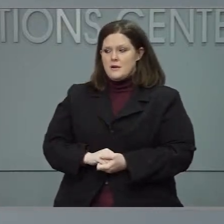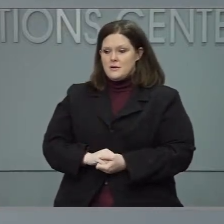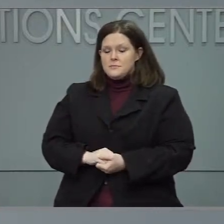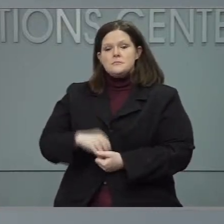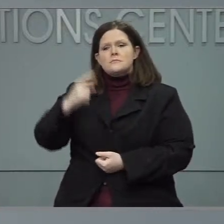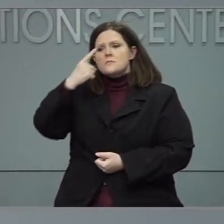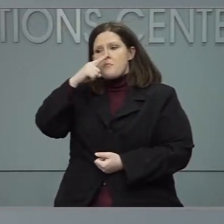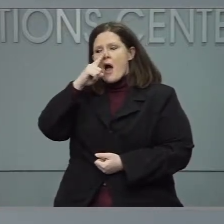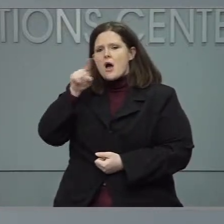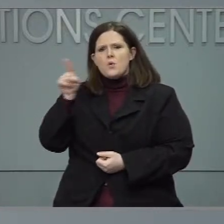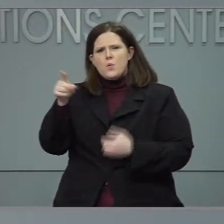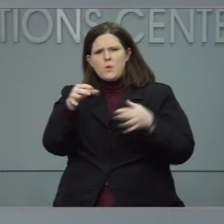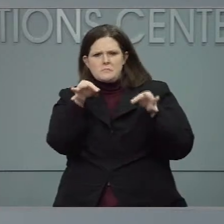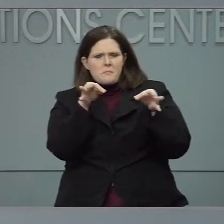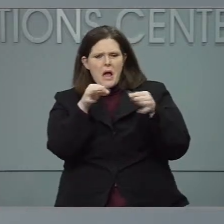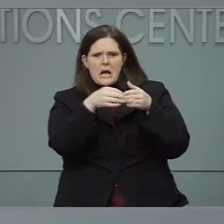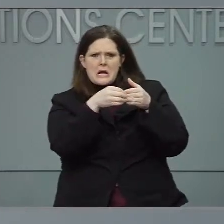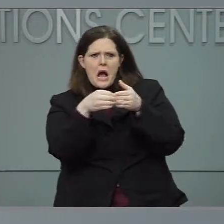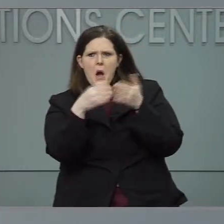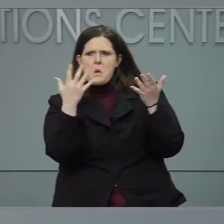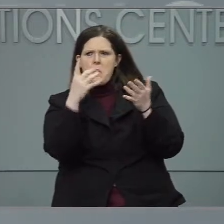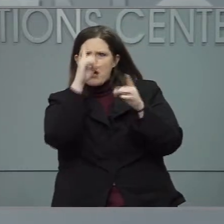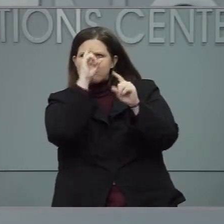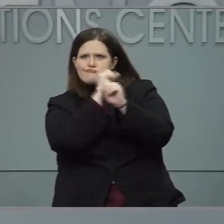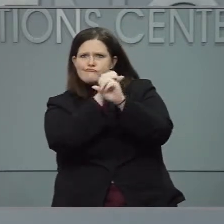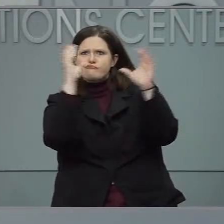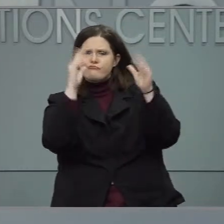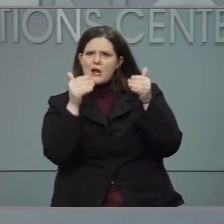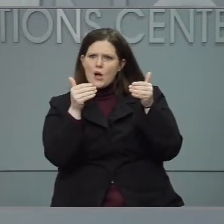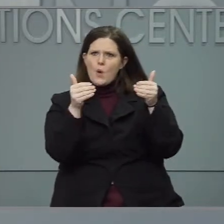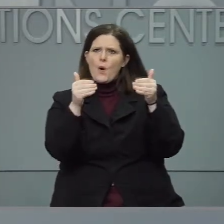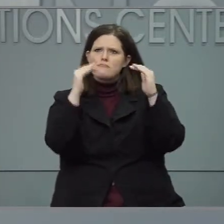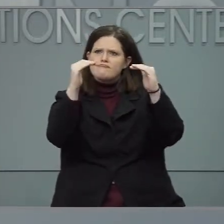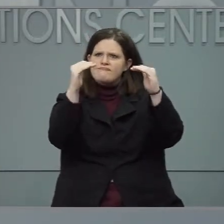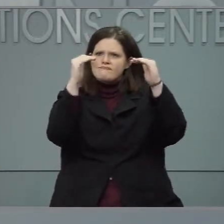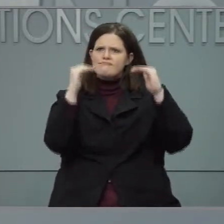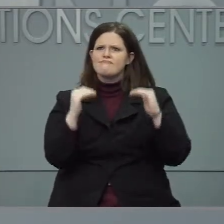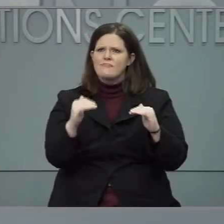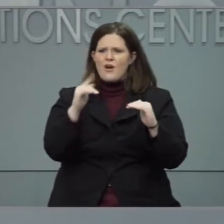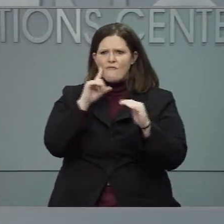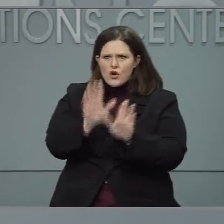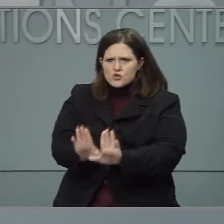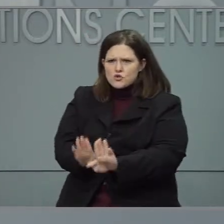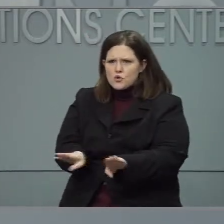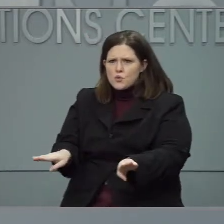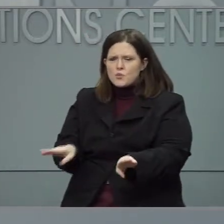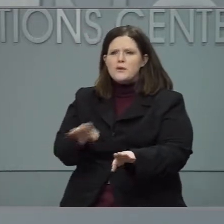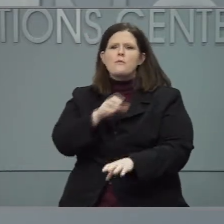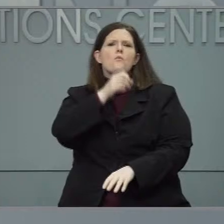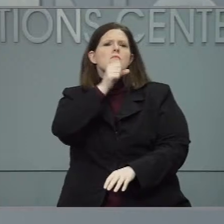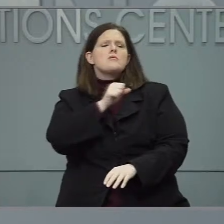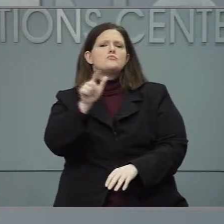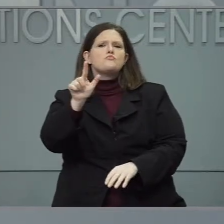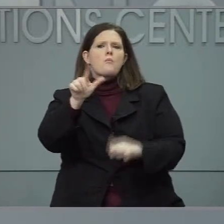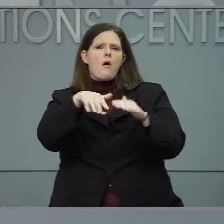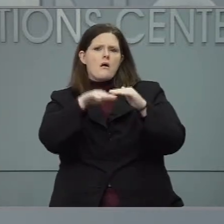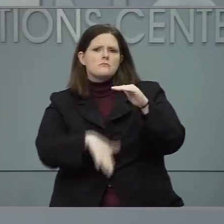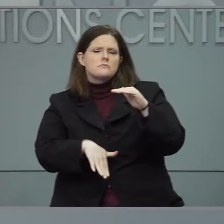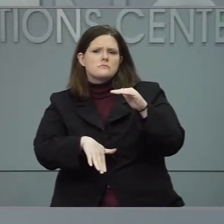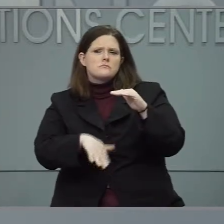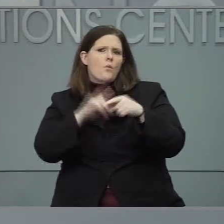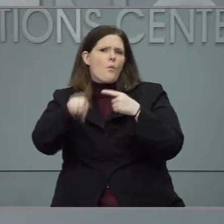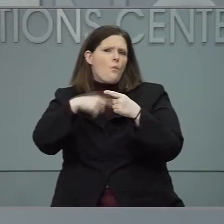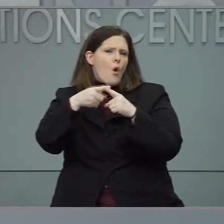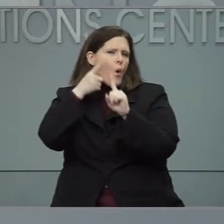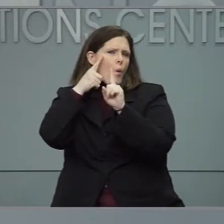on when you might be opening up the vaccinations for children or people under age 21? Well,